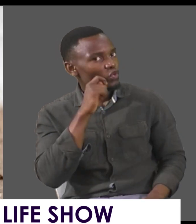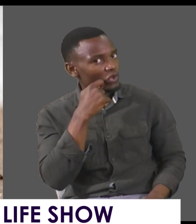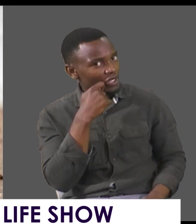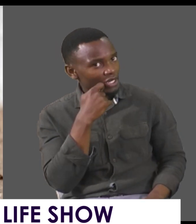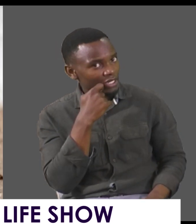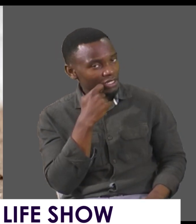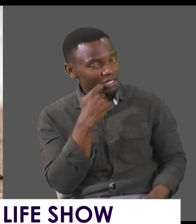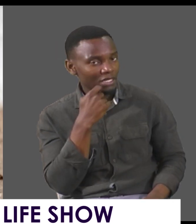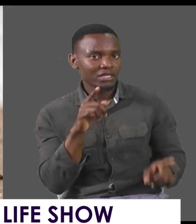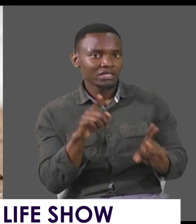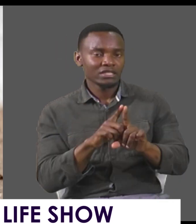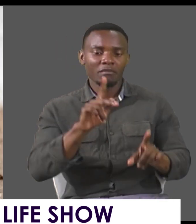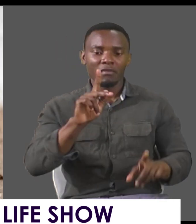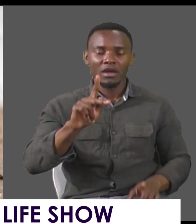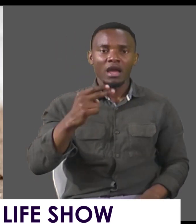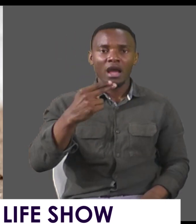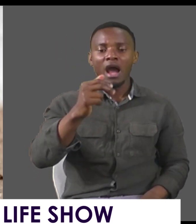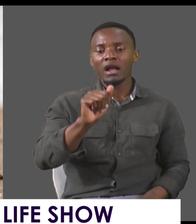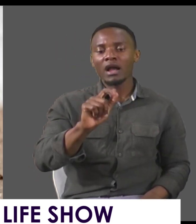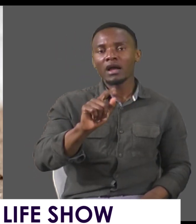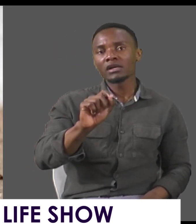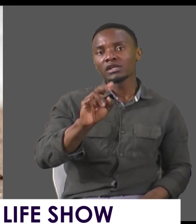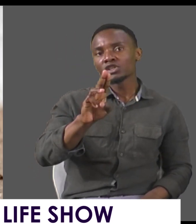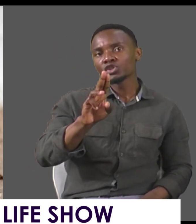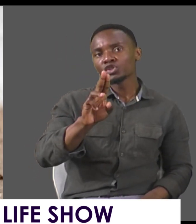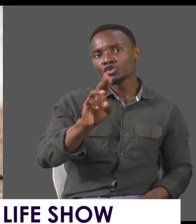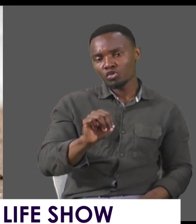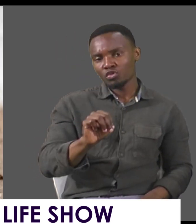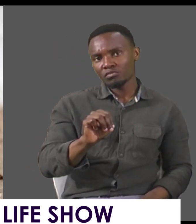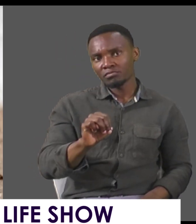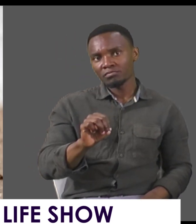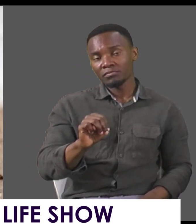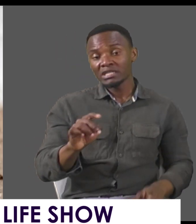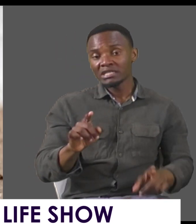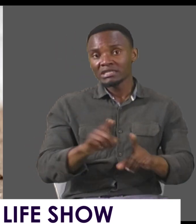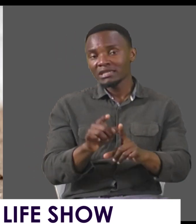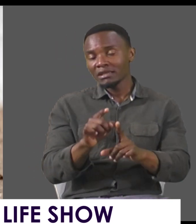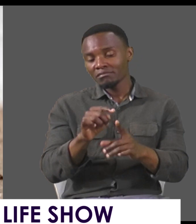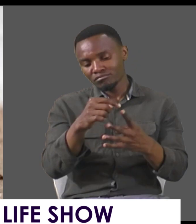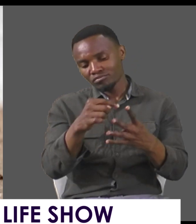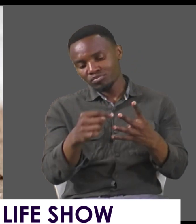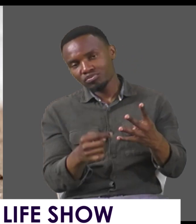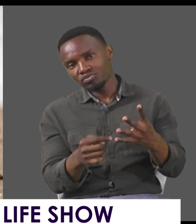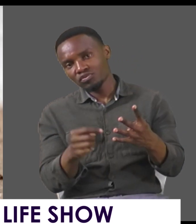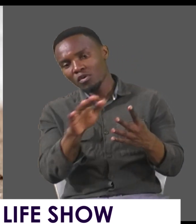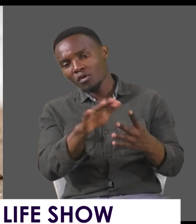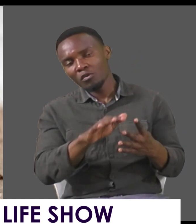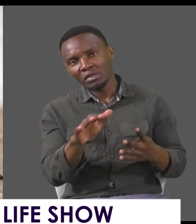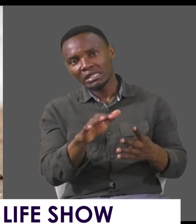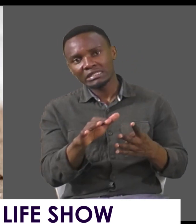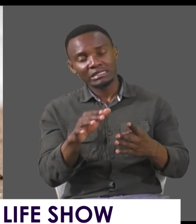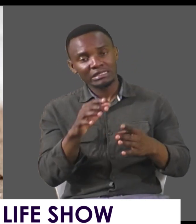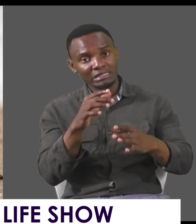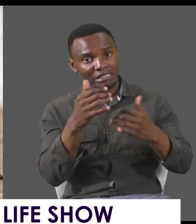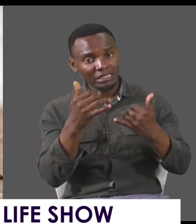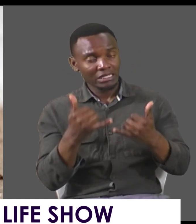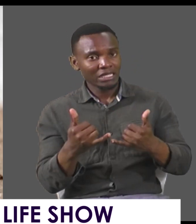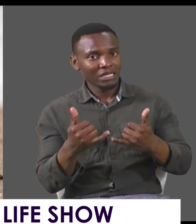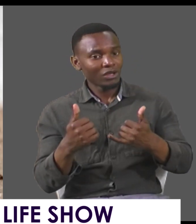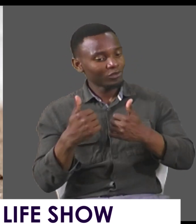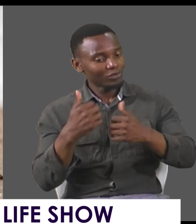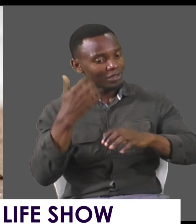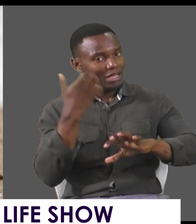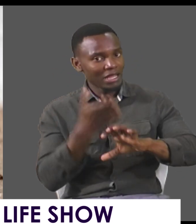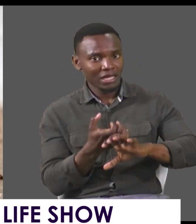from Khartoum. In places of difficult times like those ones, always remember, it will pass.